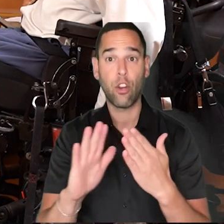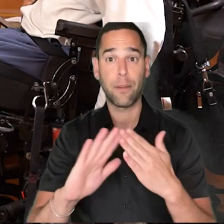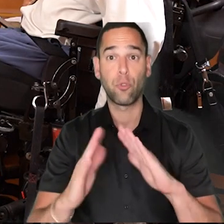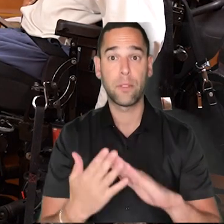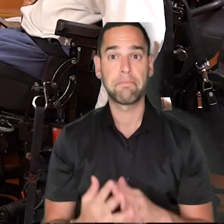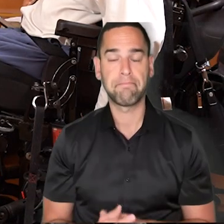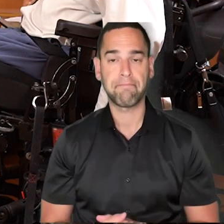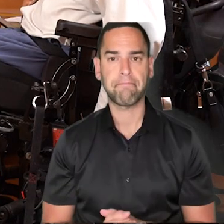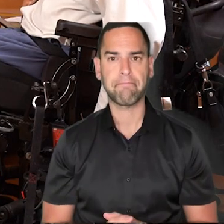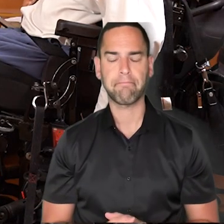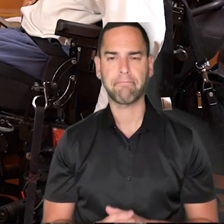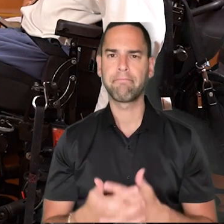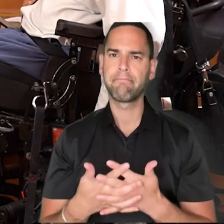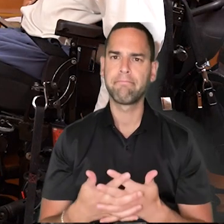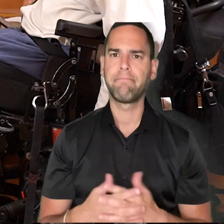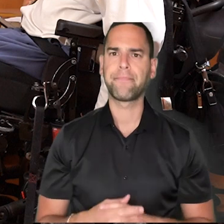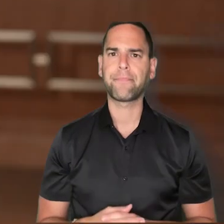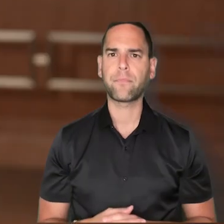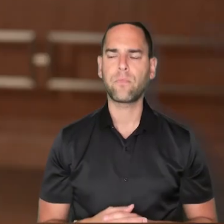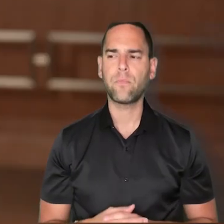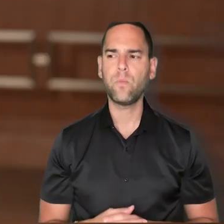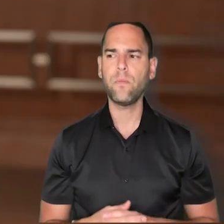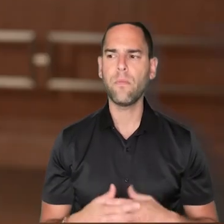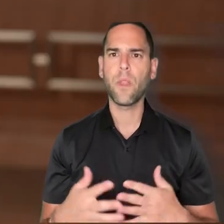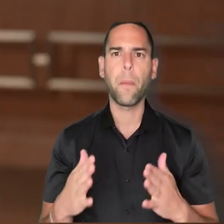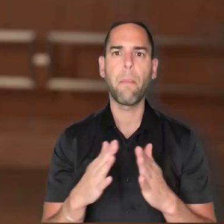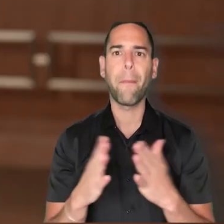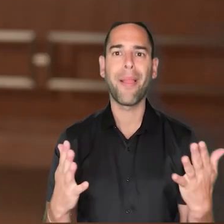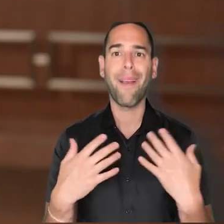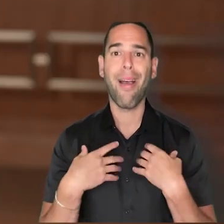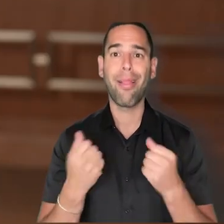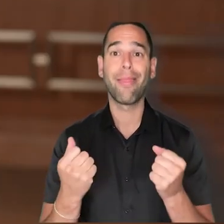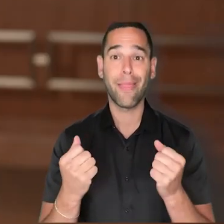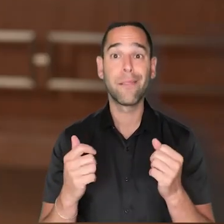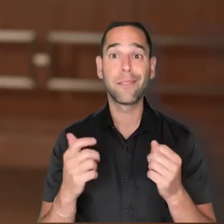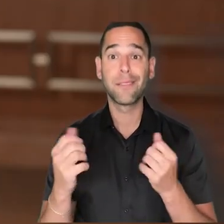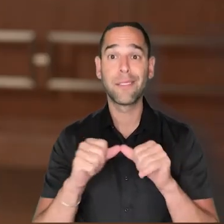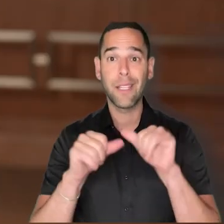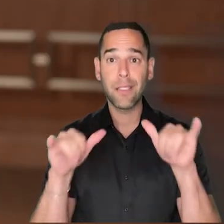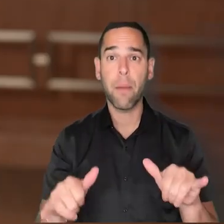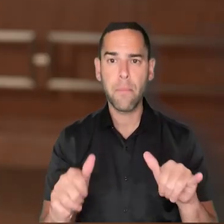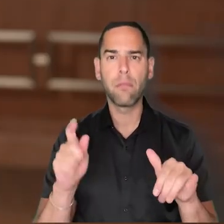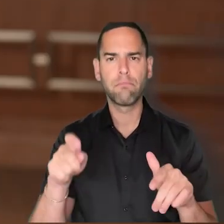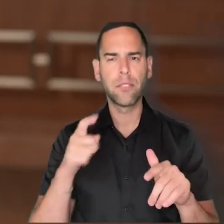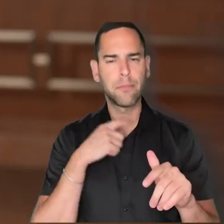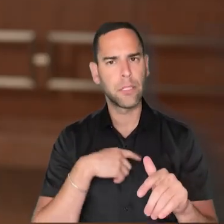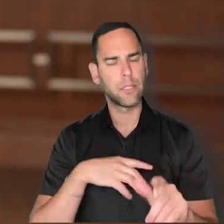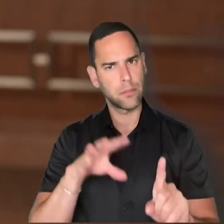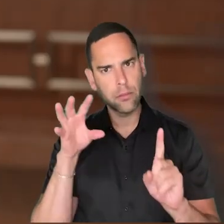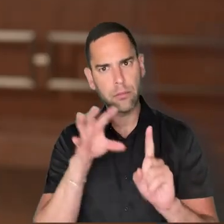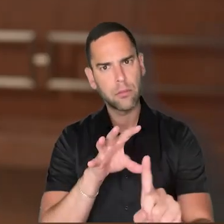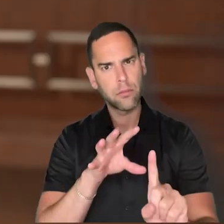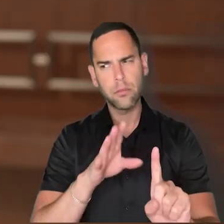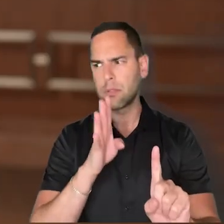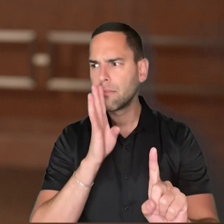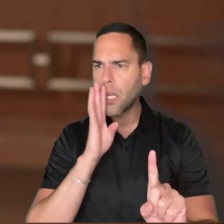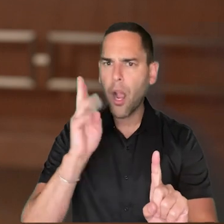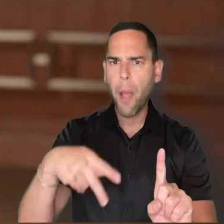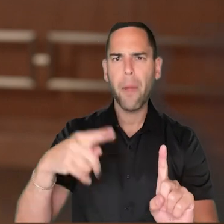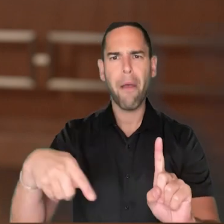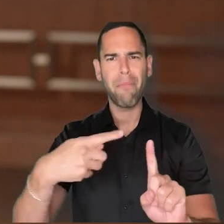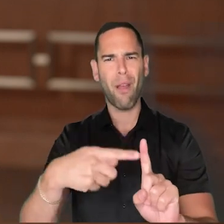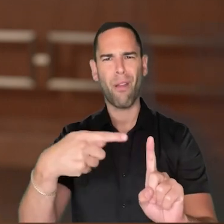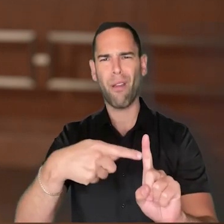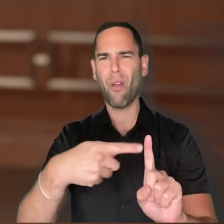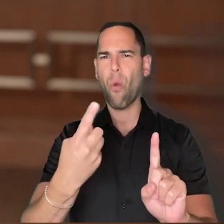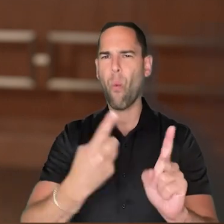services in the community, obviously. And really, I think the public health system needs to be speaking up much more